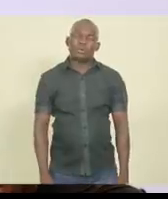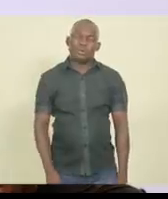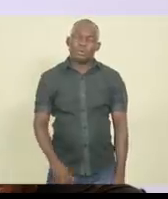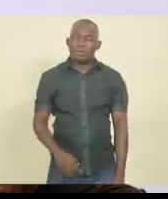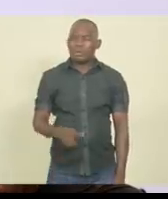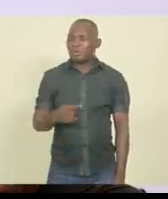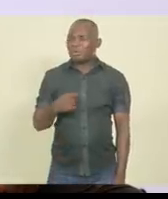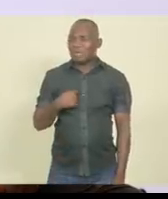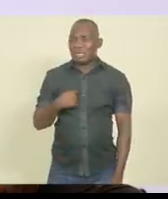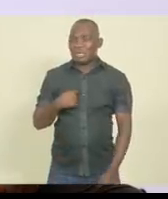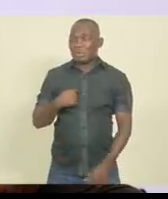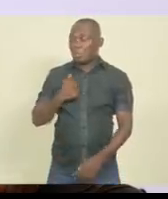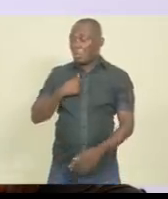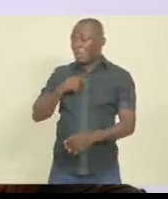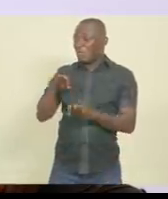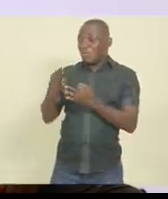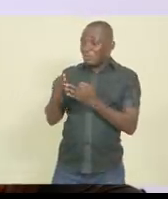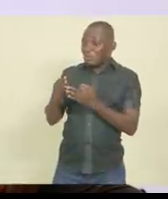I don't talk about my family.